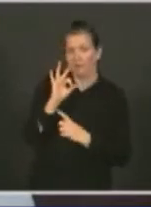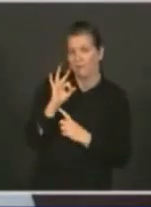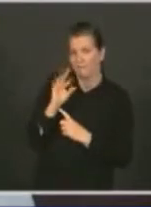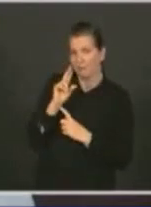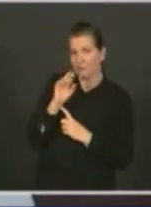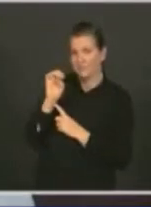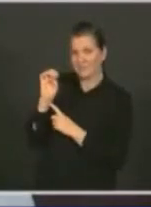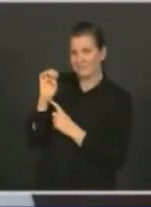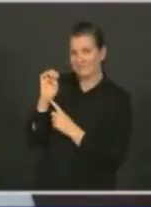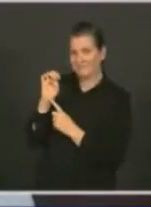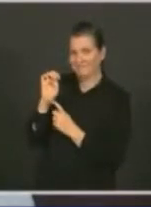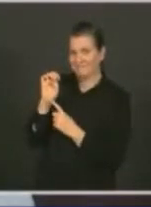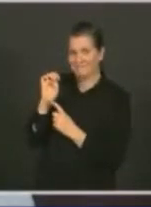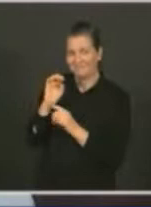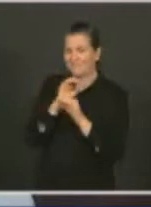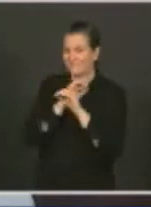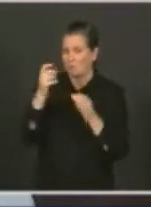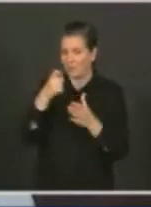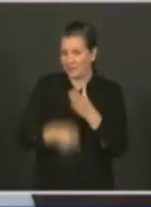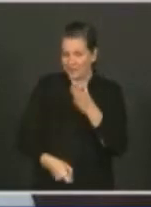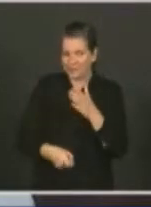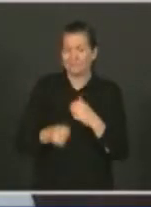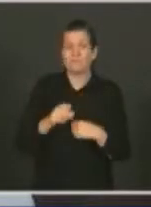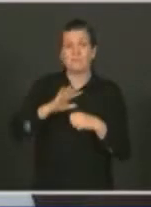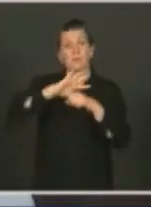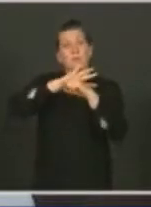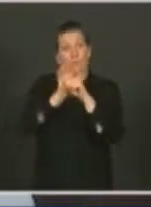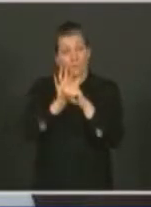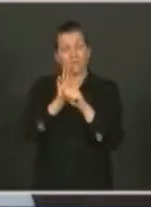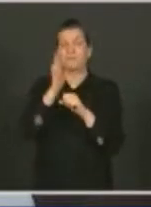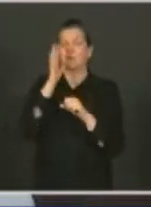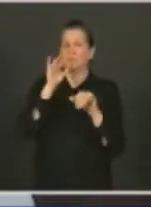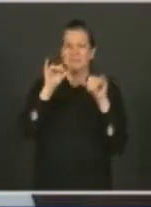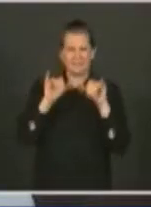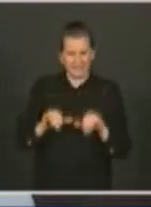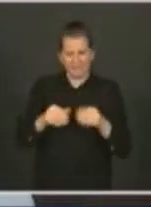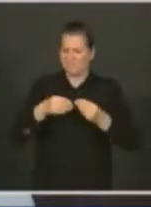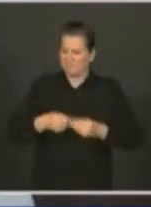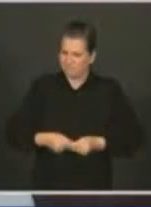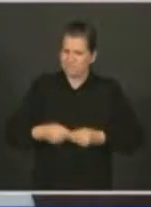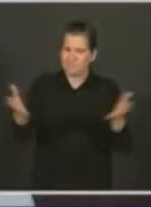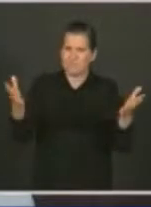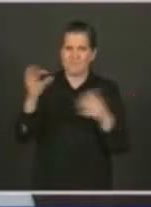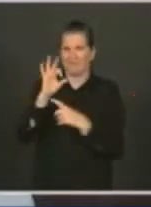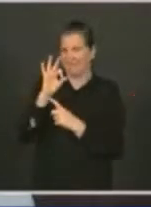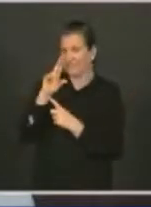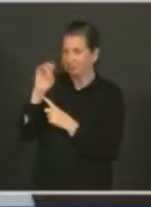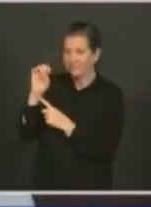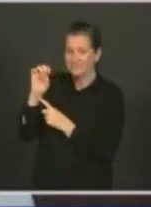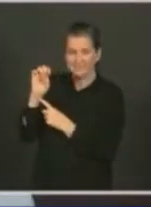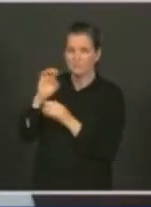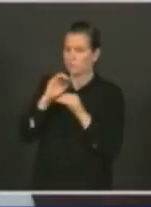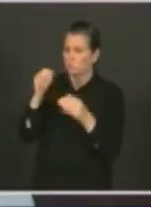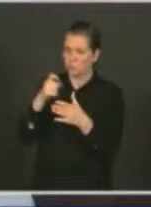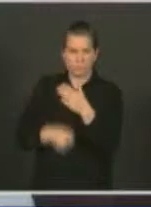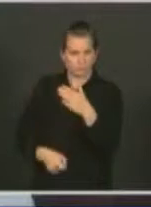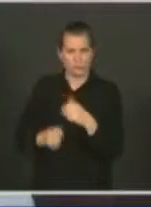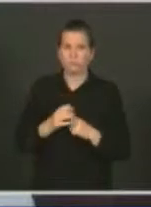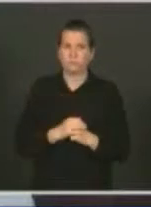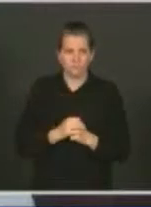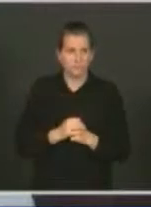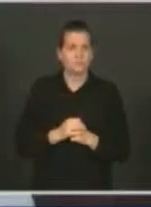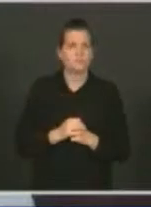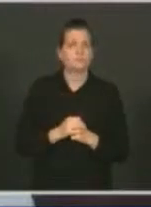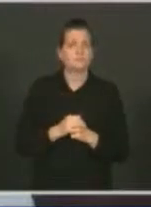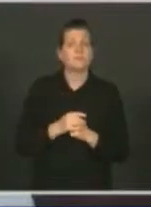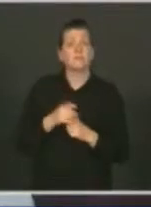out the COVID vaccine in a way that is thoughtful and targeted so that we really get at our highest risk communities